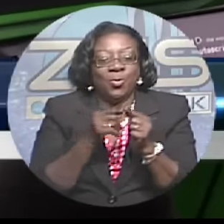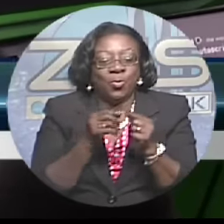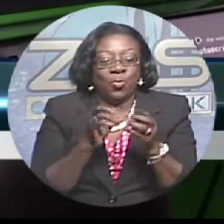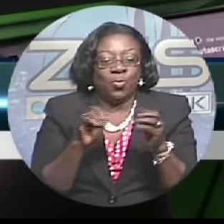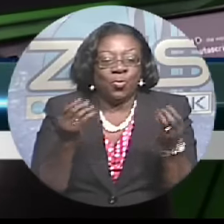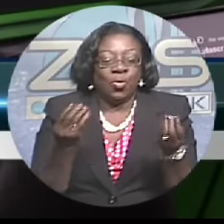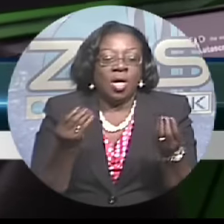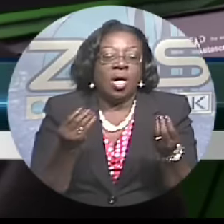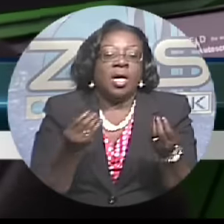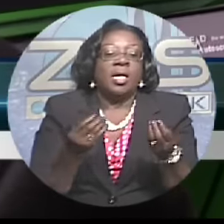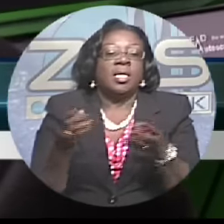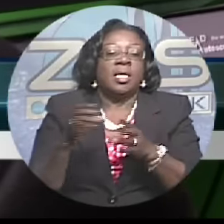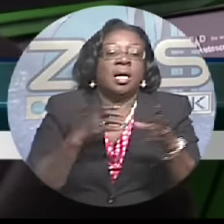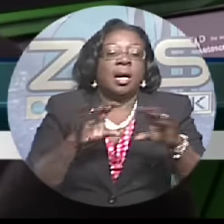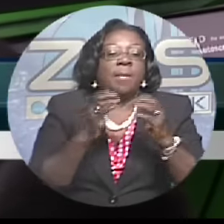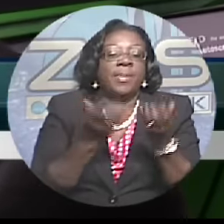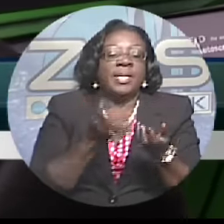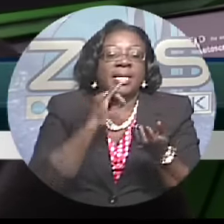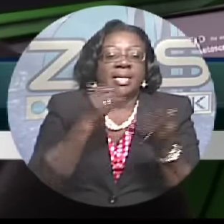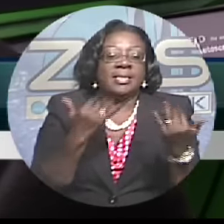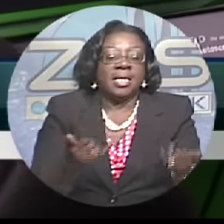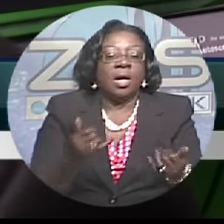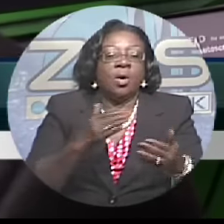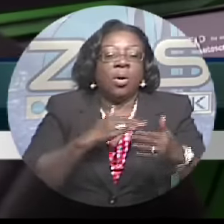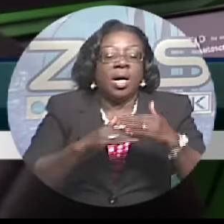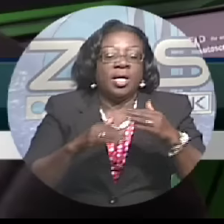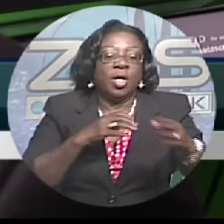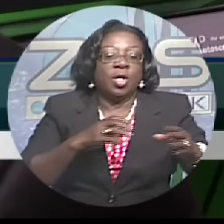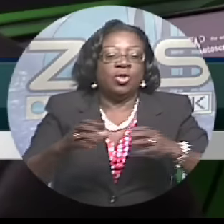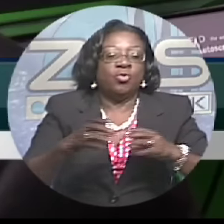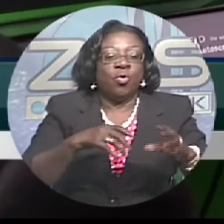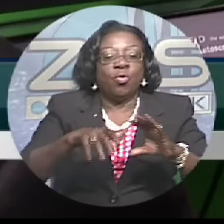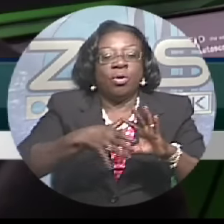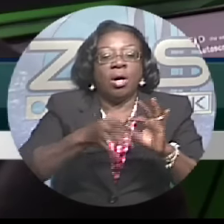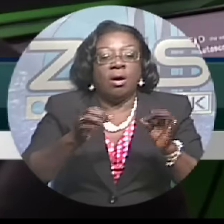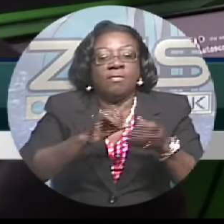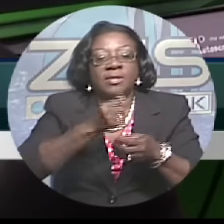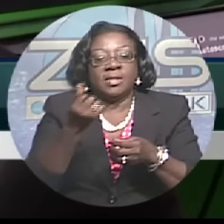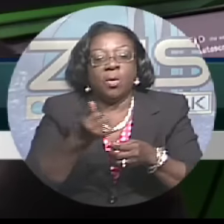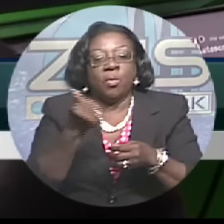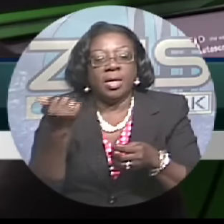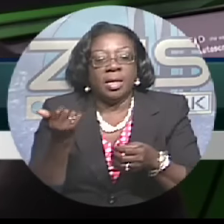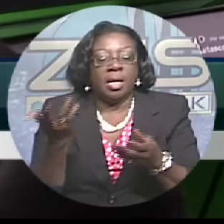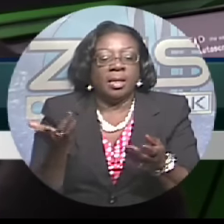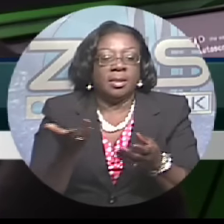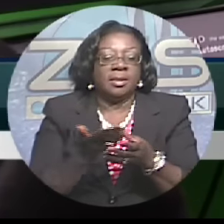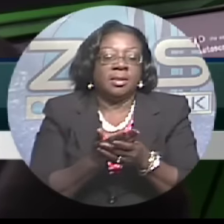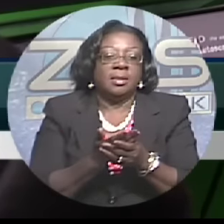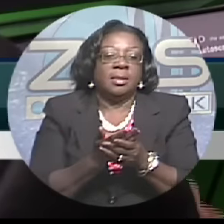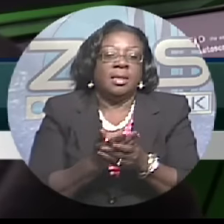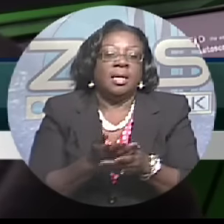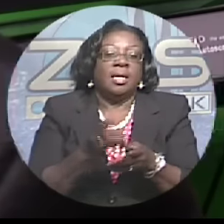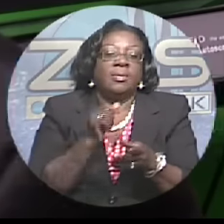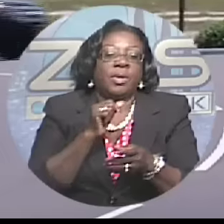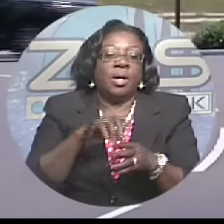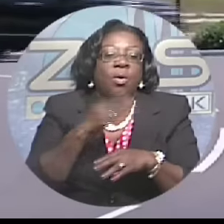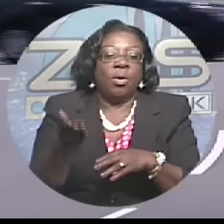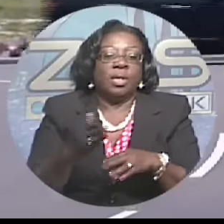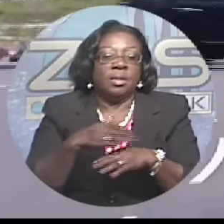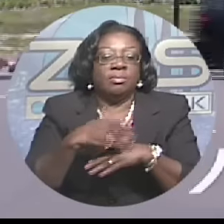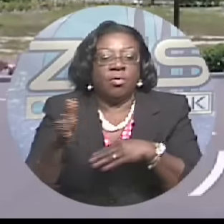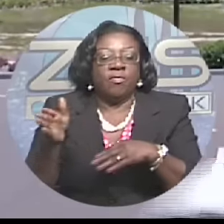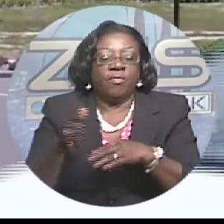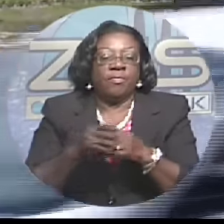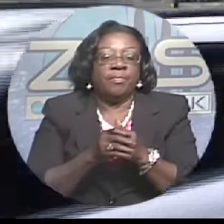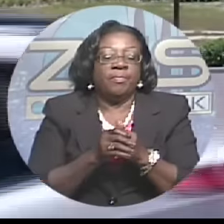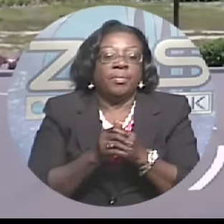else. We were appointed by Sarkis Ismailian, and as he is no longer in control of the project, we thought it befitting that we all stand aside. And